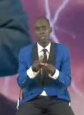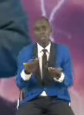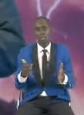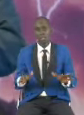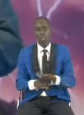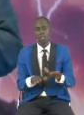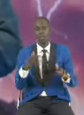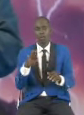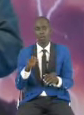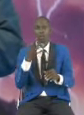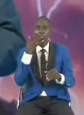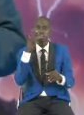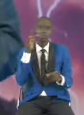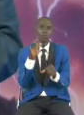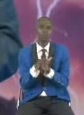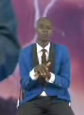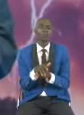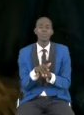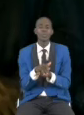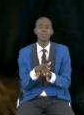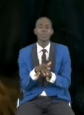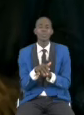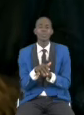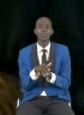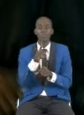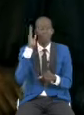land. I can't hear your amen.